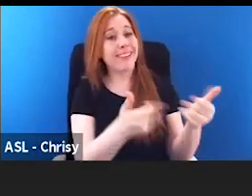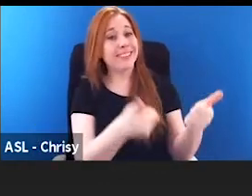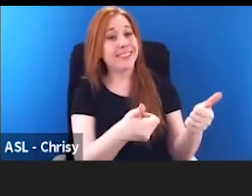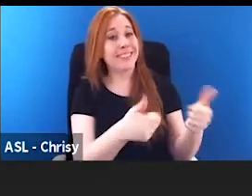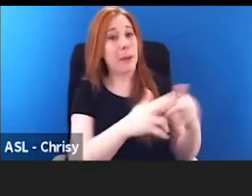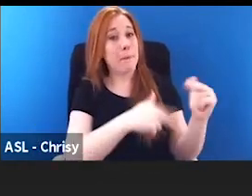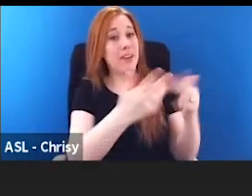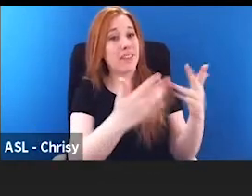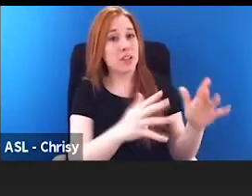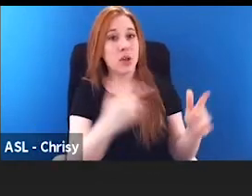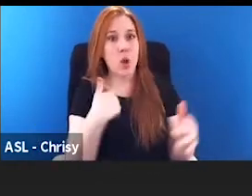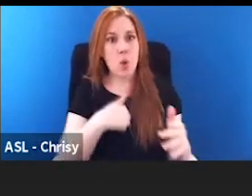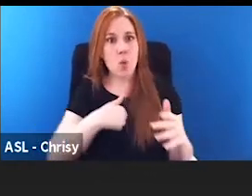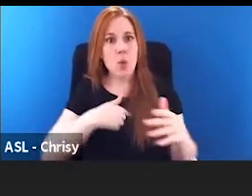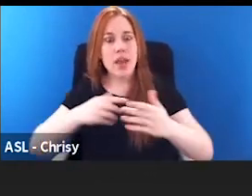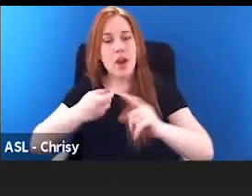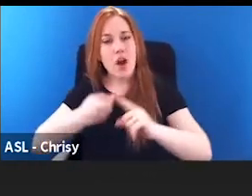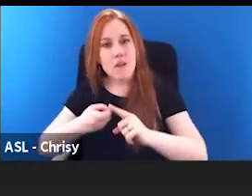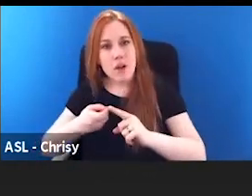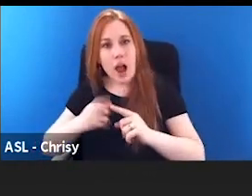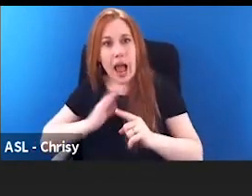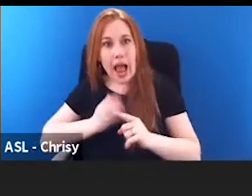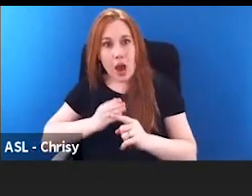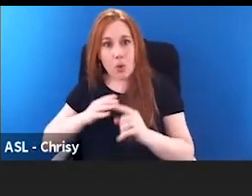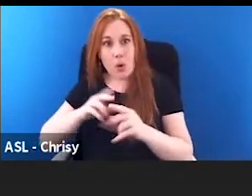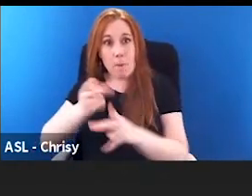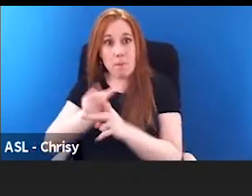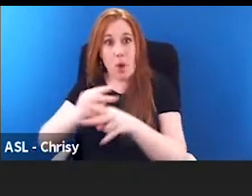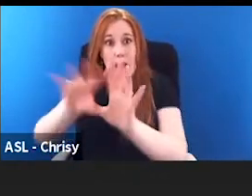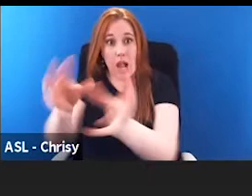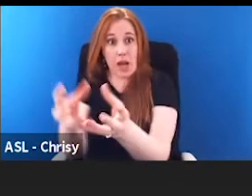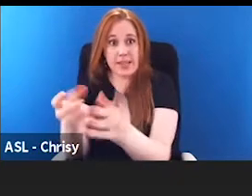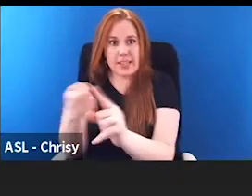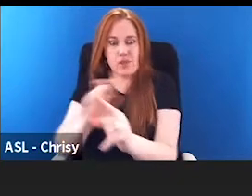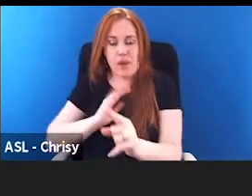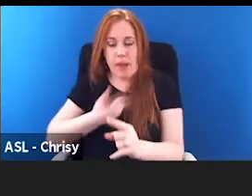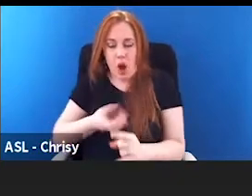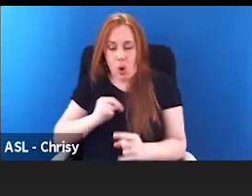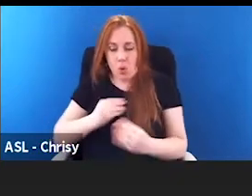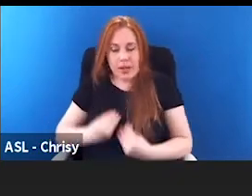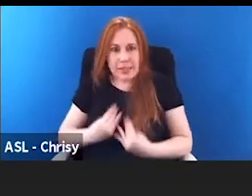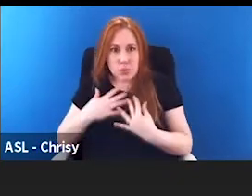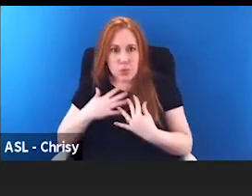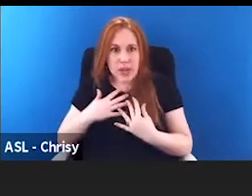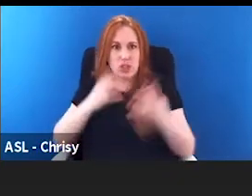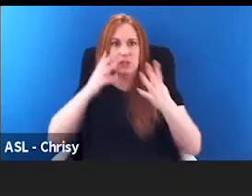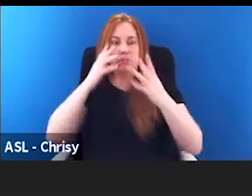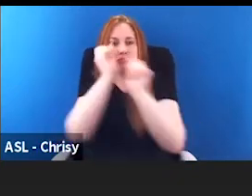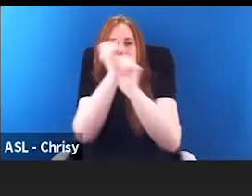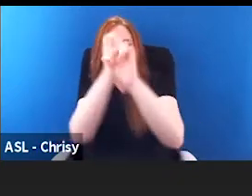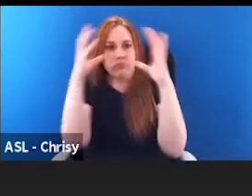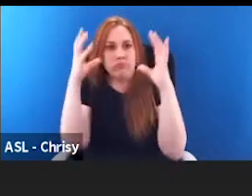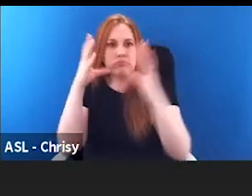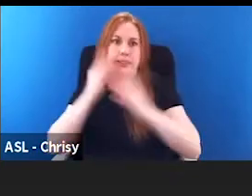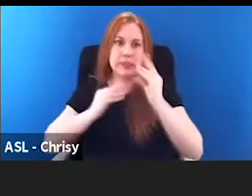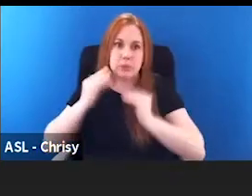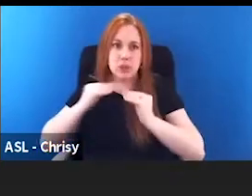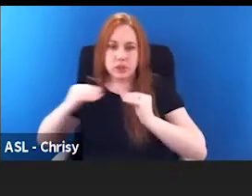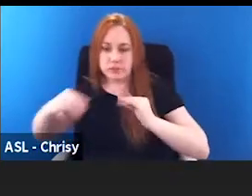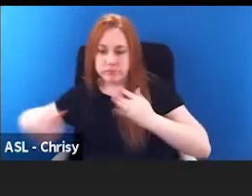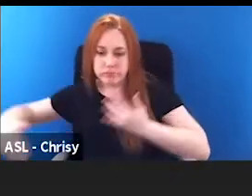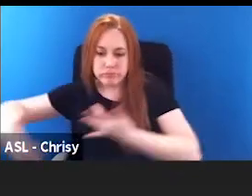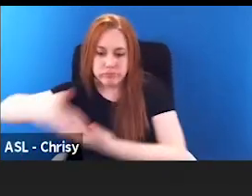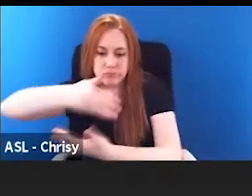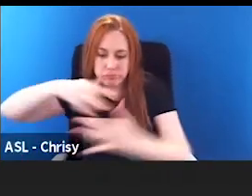are the culmination of people's inspirations. And it goes within our product. So what we have to do is begin to start thinking about, are we